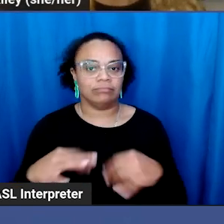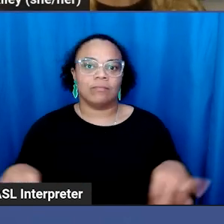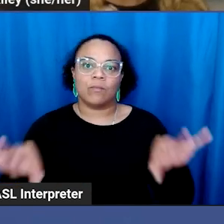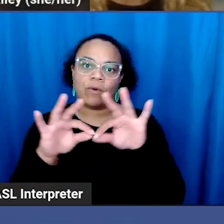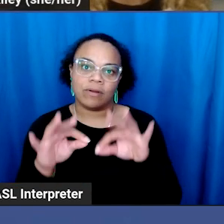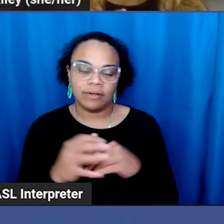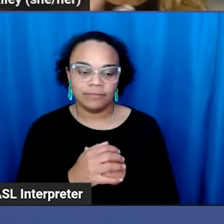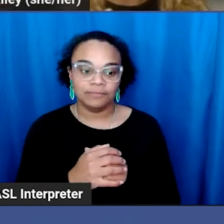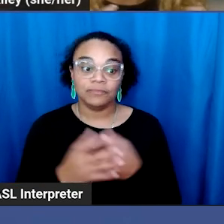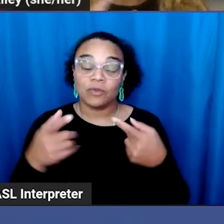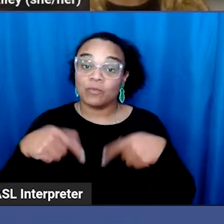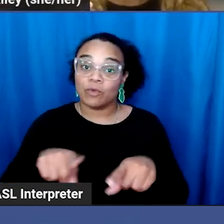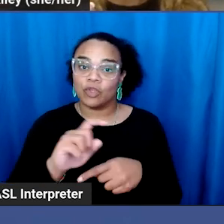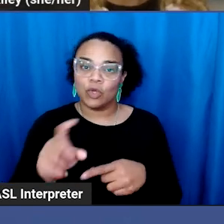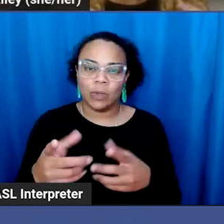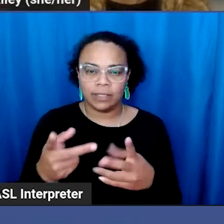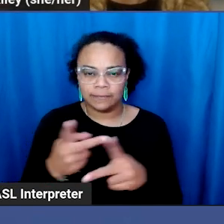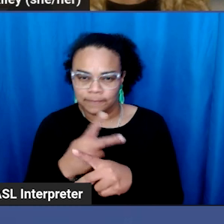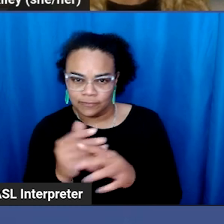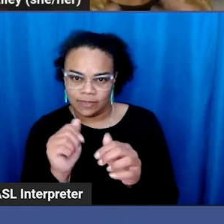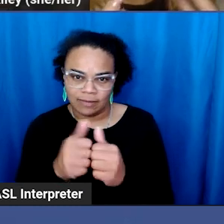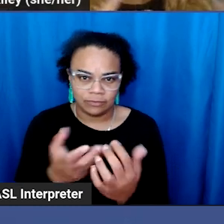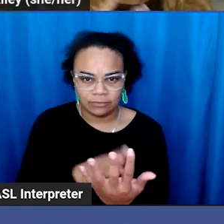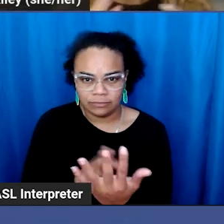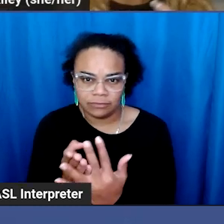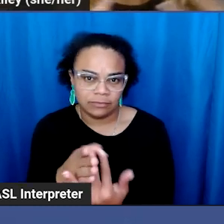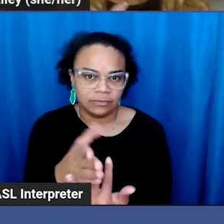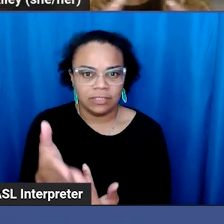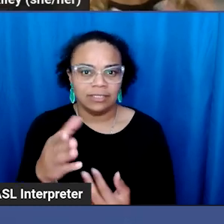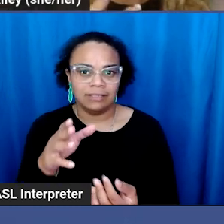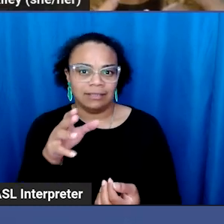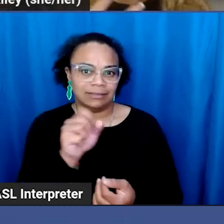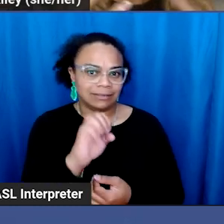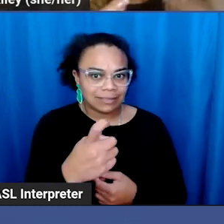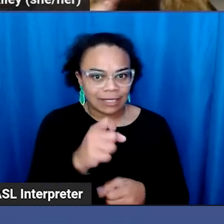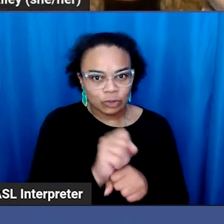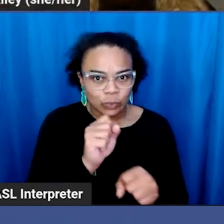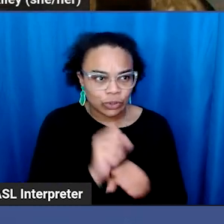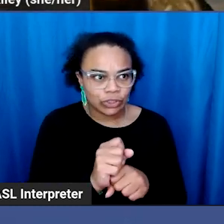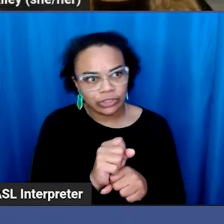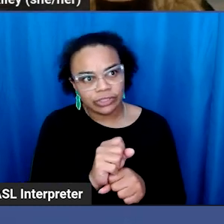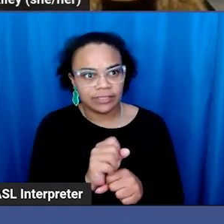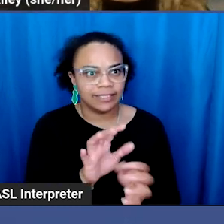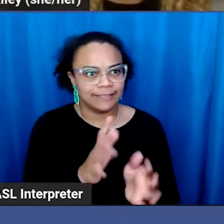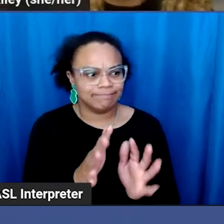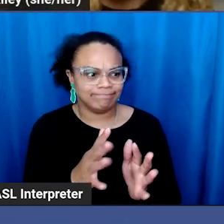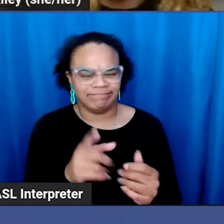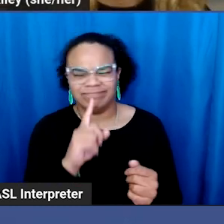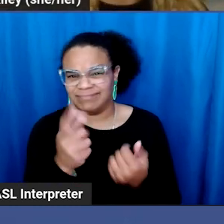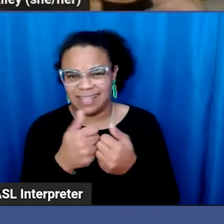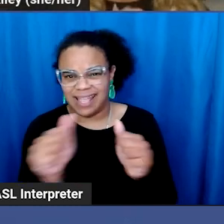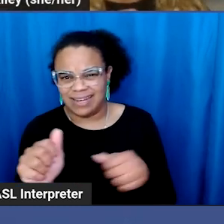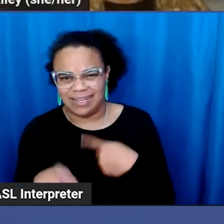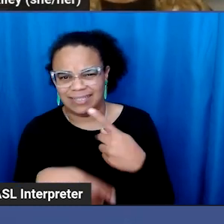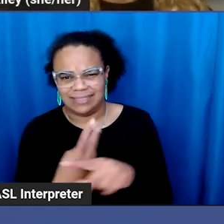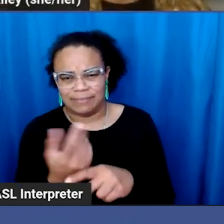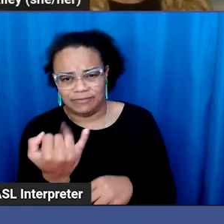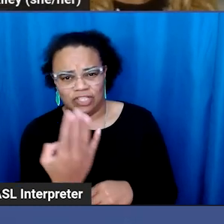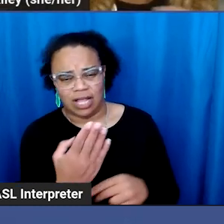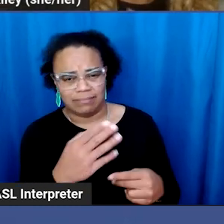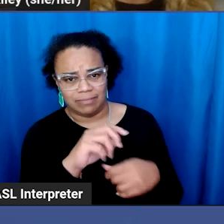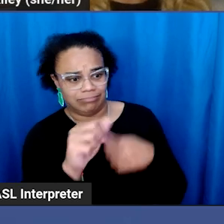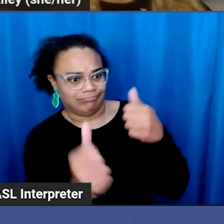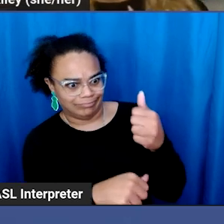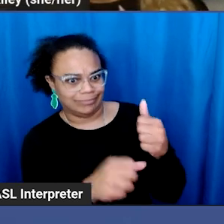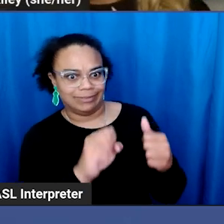important, especially as you're navigating, the sex work, I guess, any sort of job in sex work. And